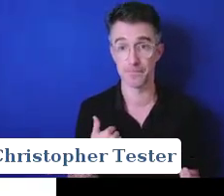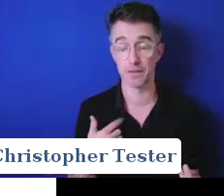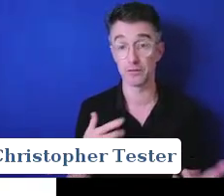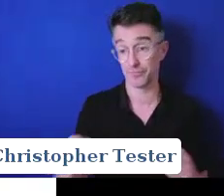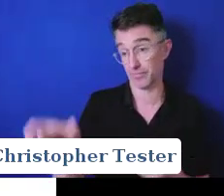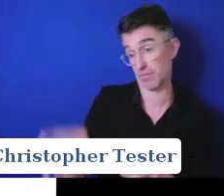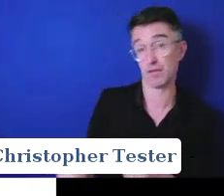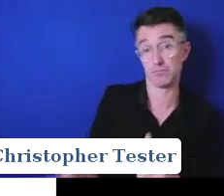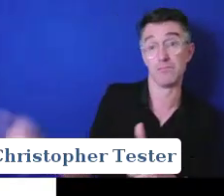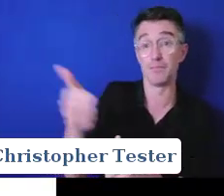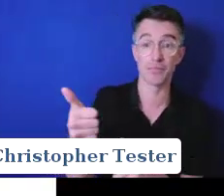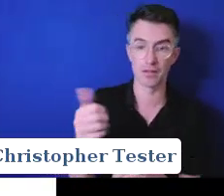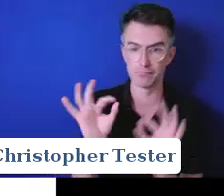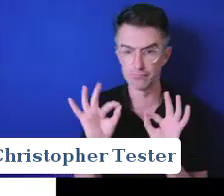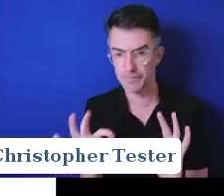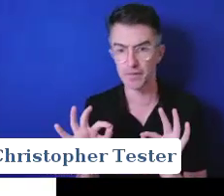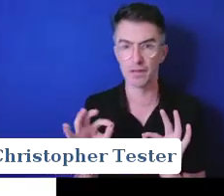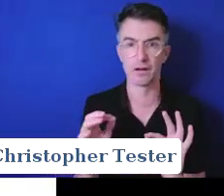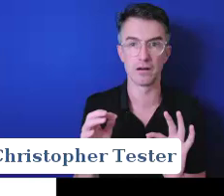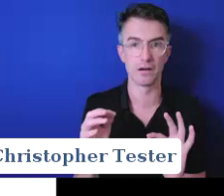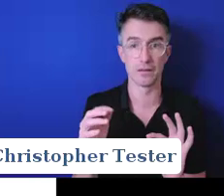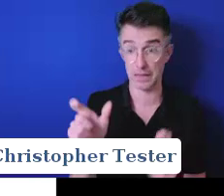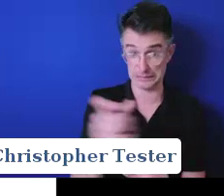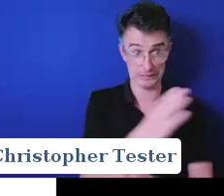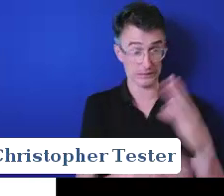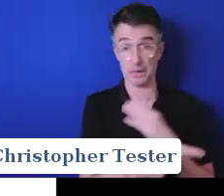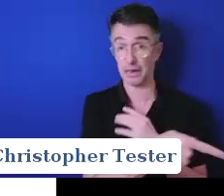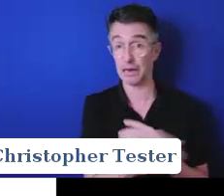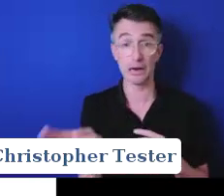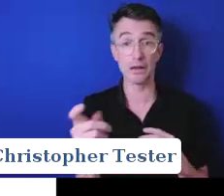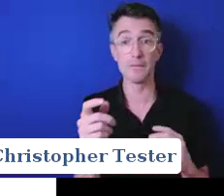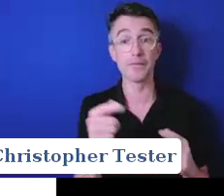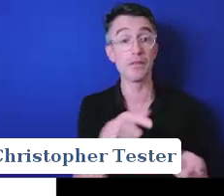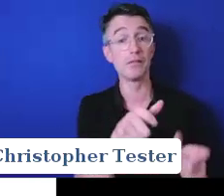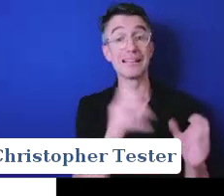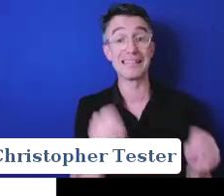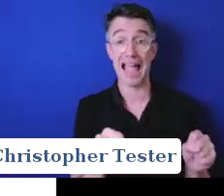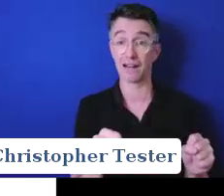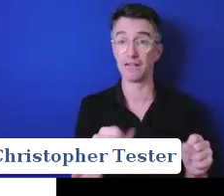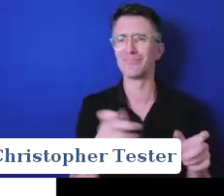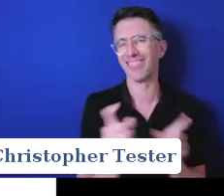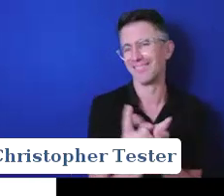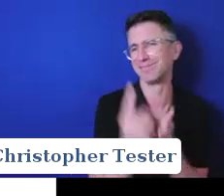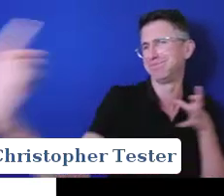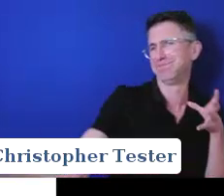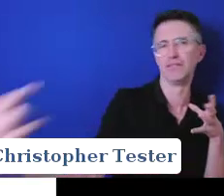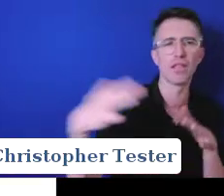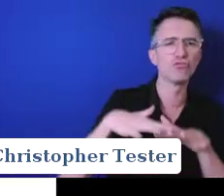including those who live in remote areas, and women and girls with disabilities,